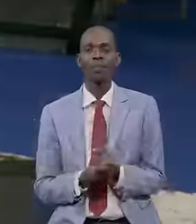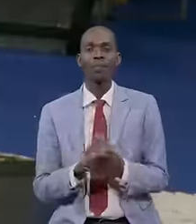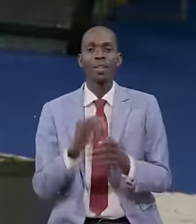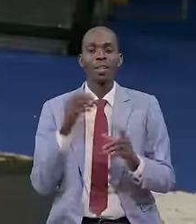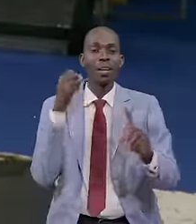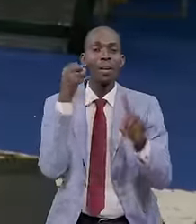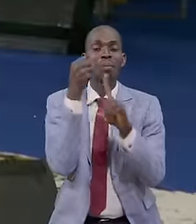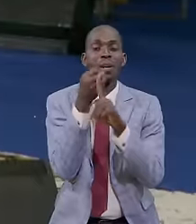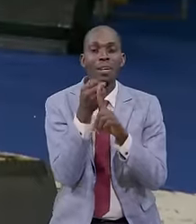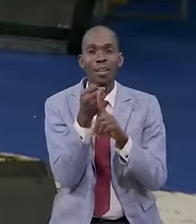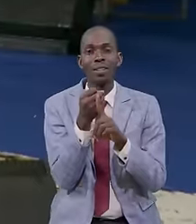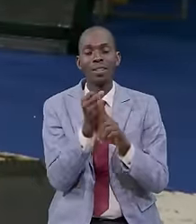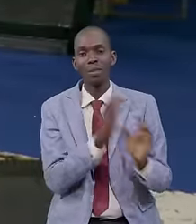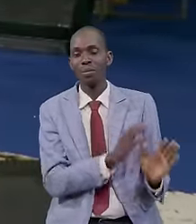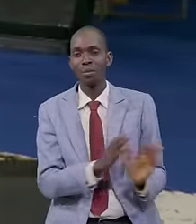Impact